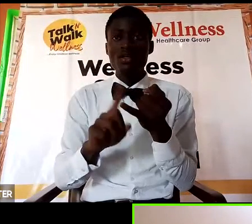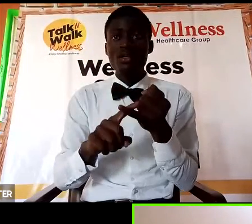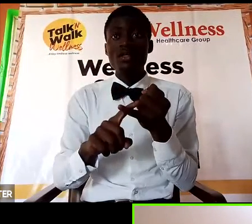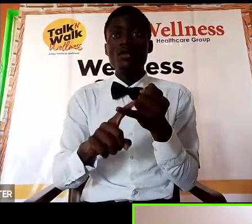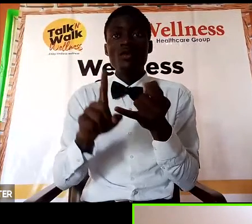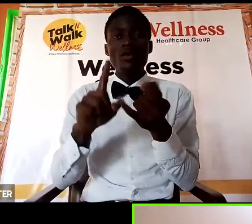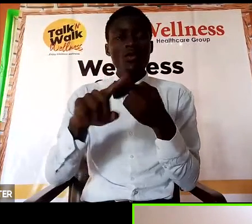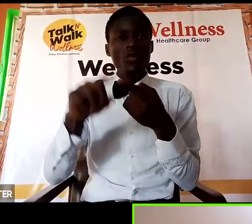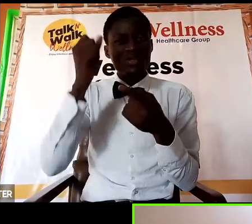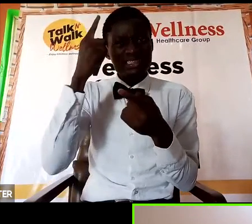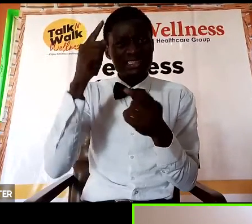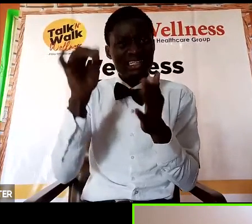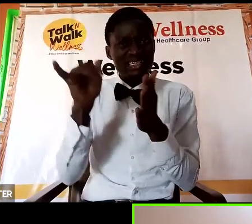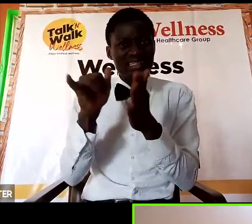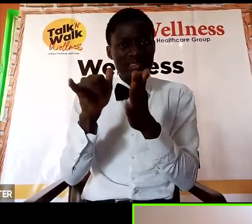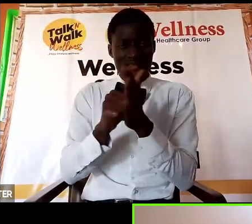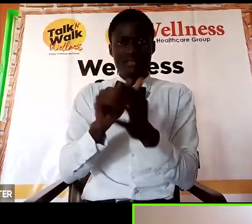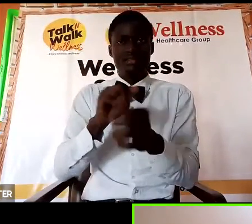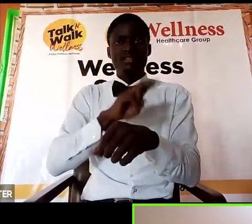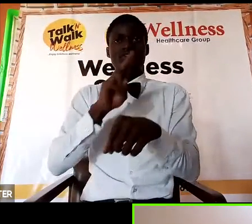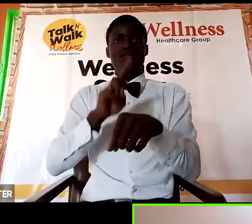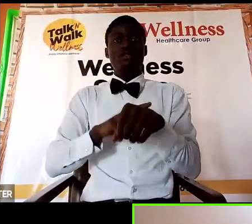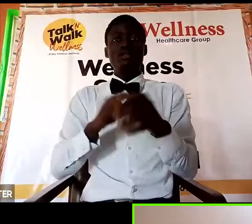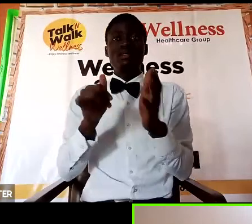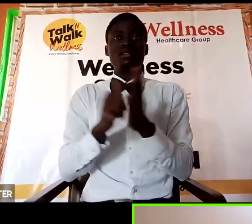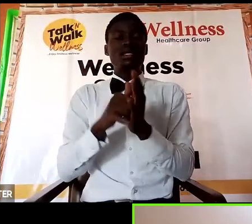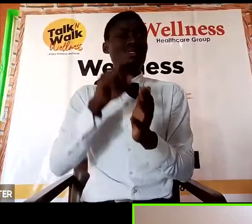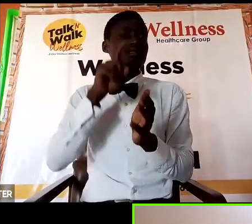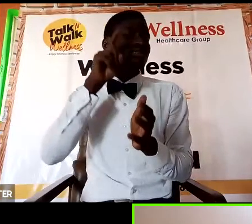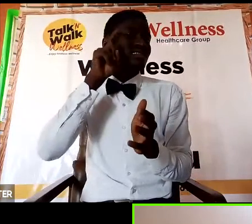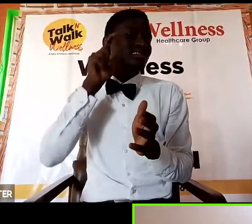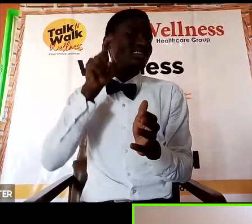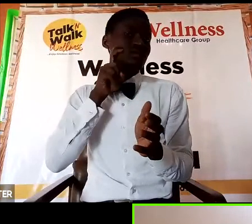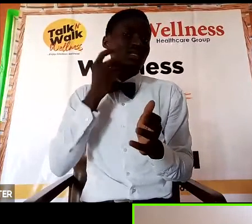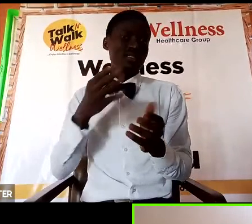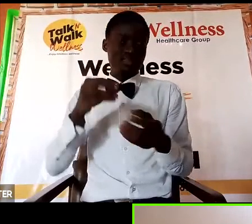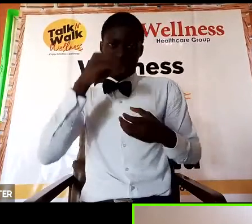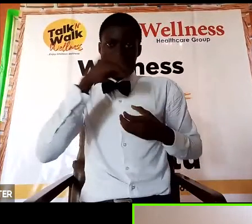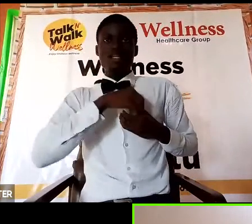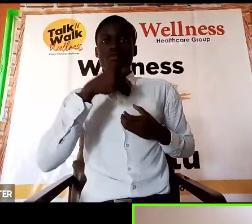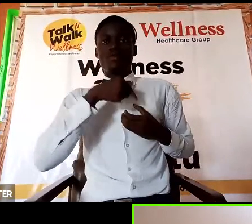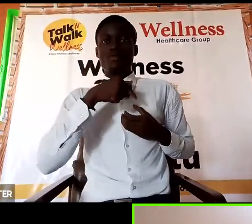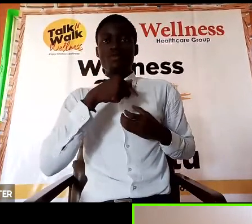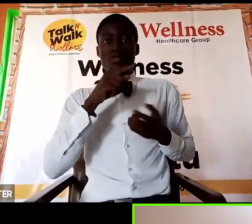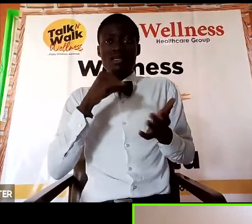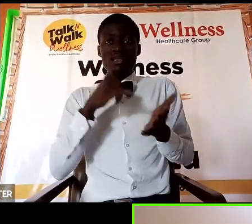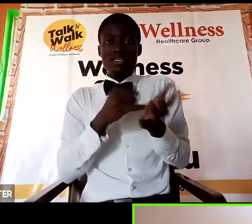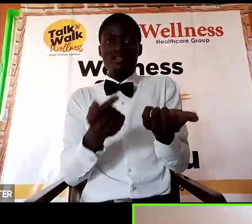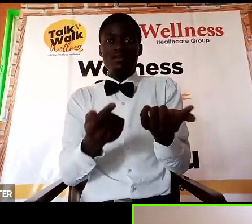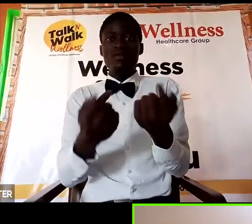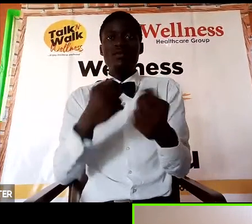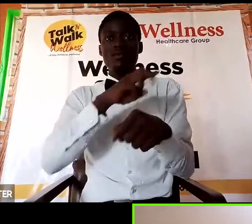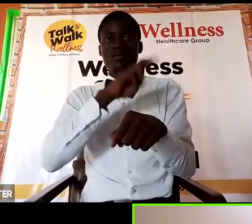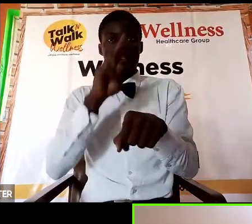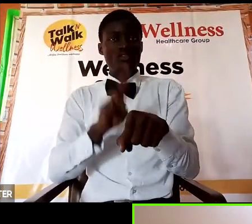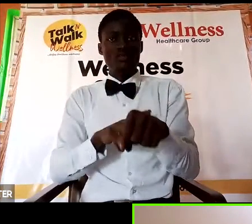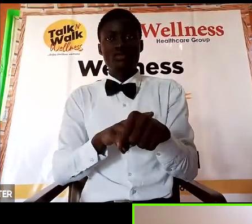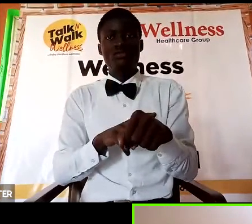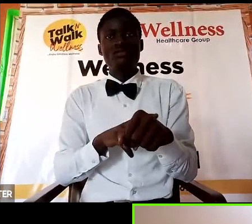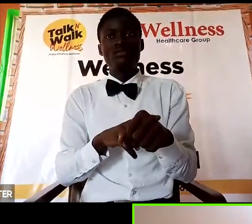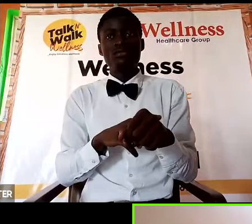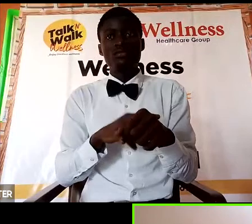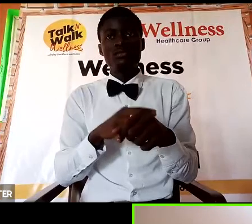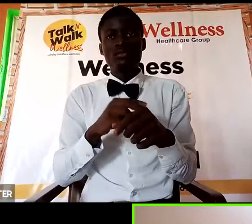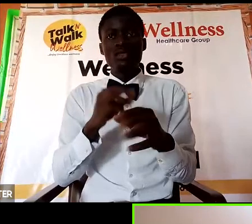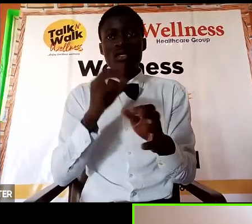you. It comes to you naturally. And if you distort it, you